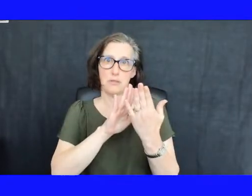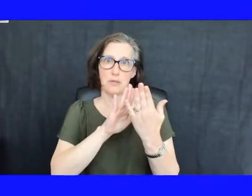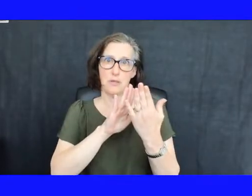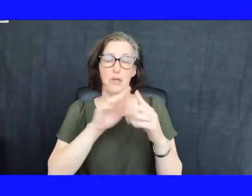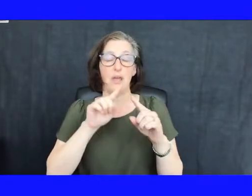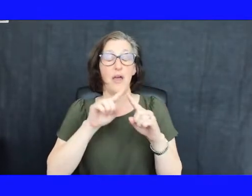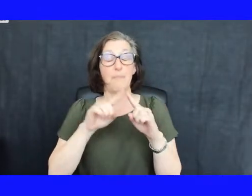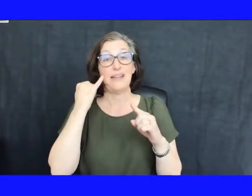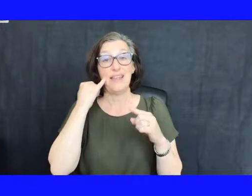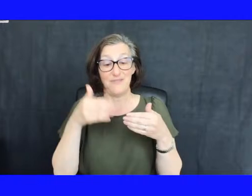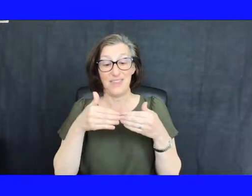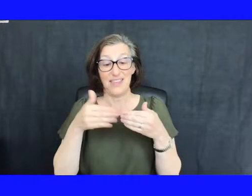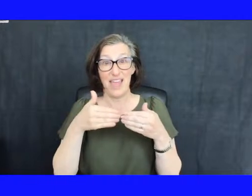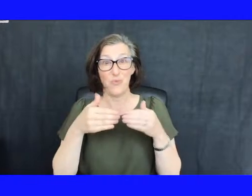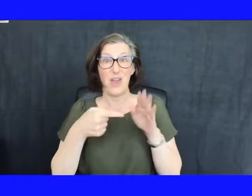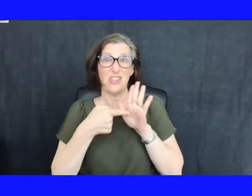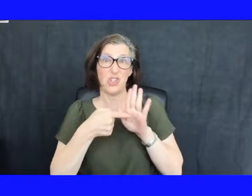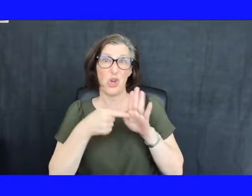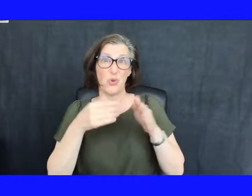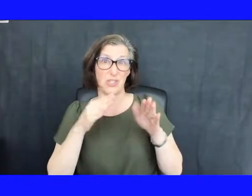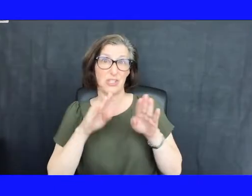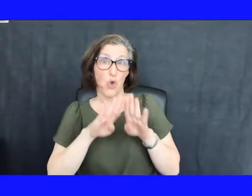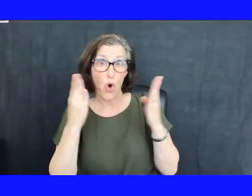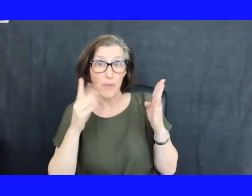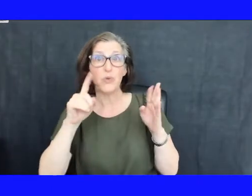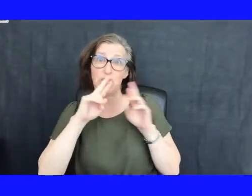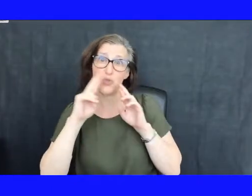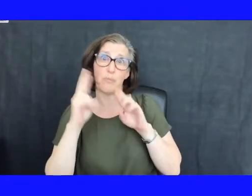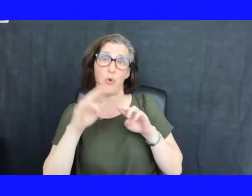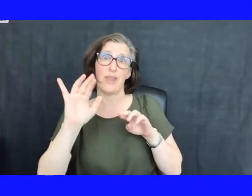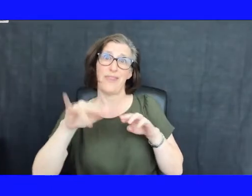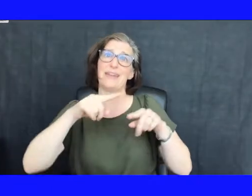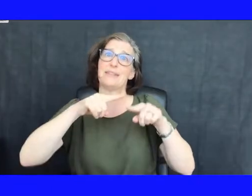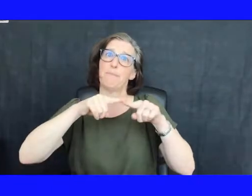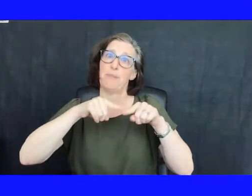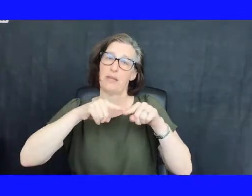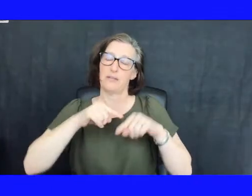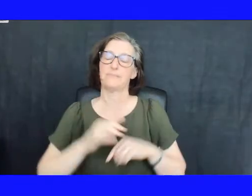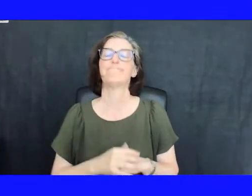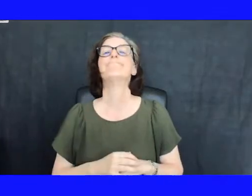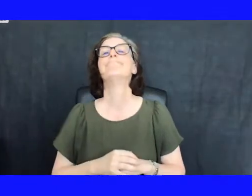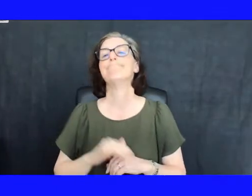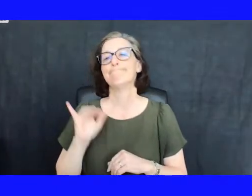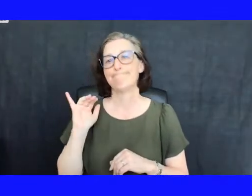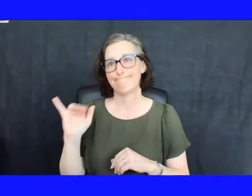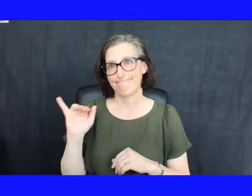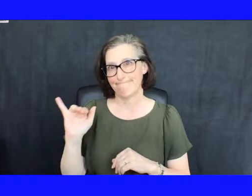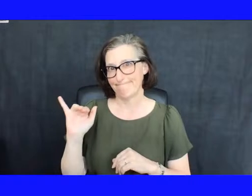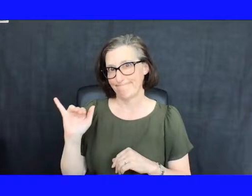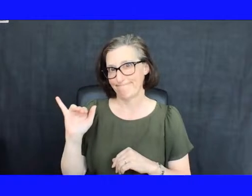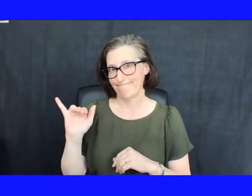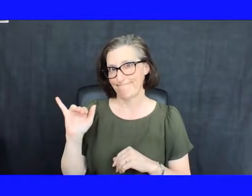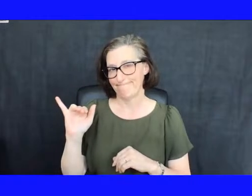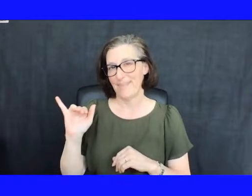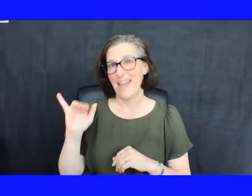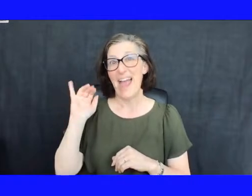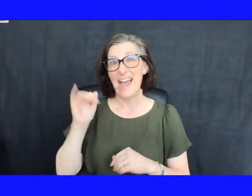But before that, I'm new to the committee, and I'm so impressed that we have